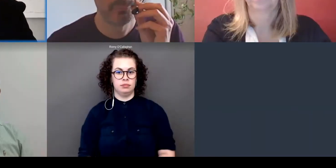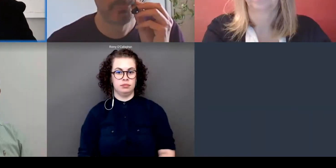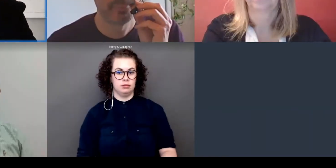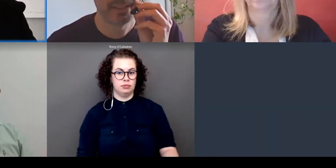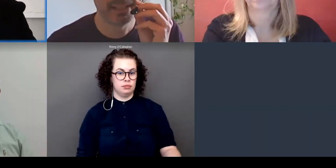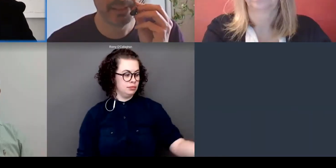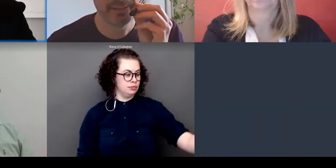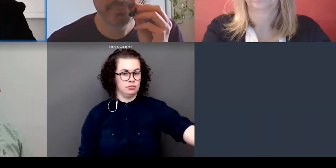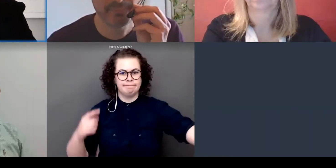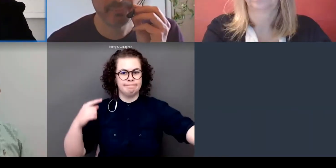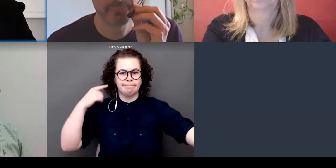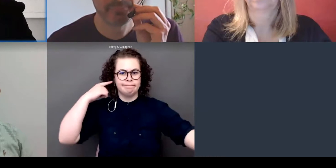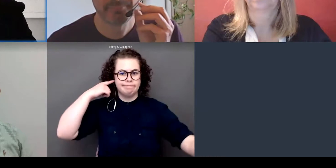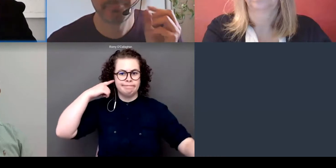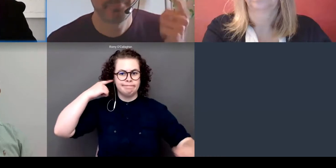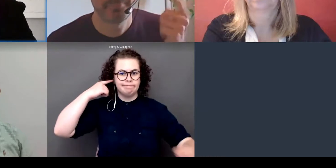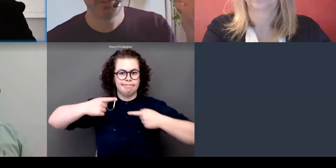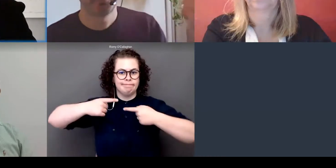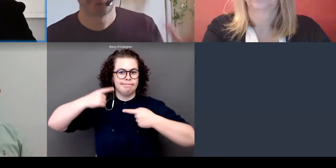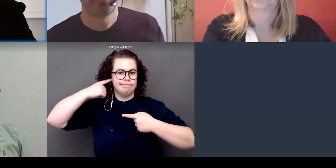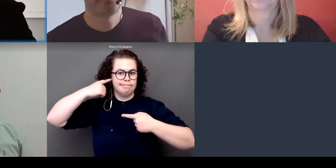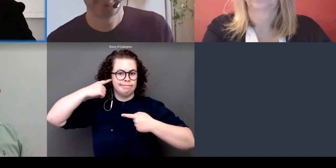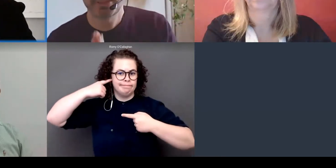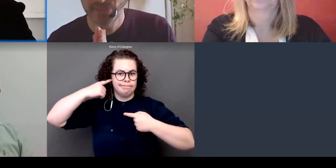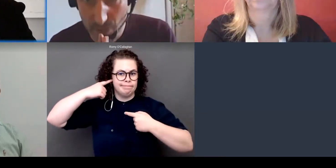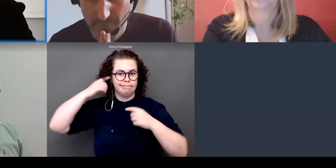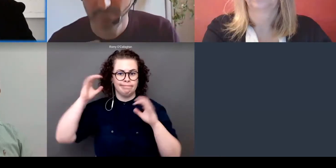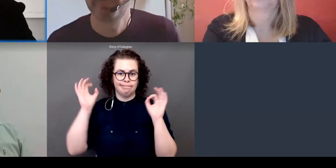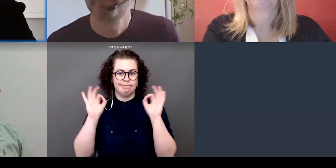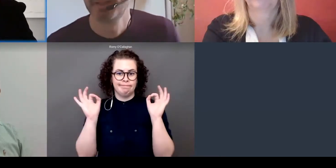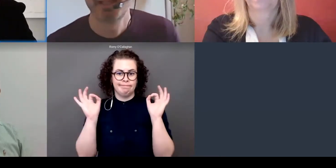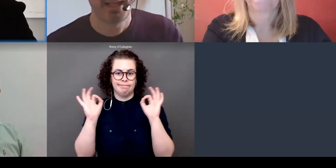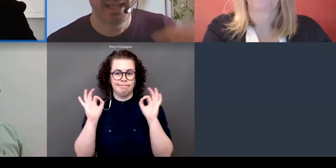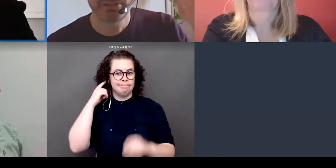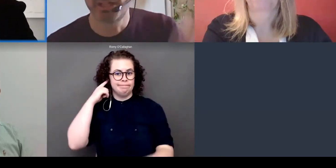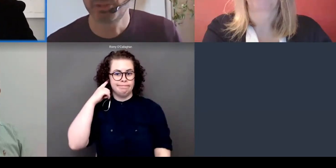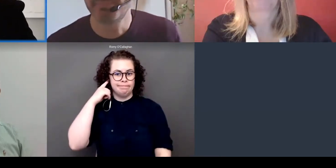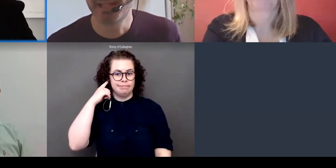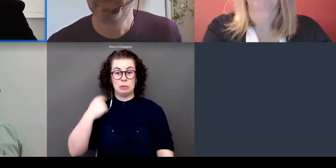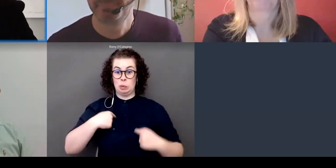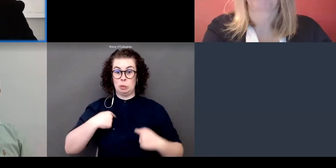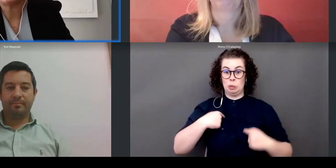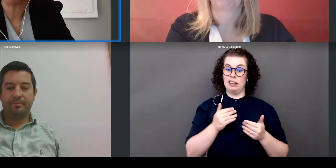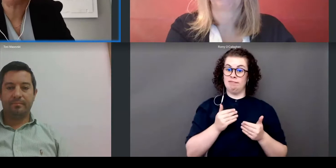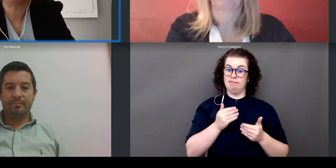Okay, I can go on, and then we can return to Francesco.